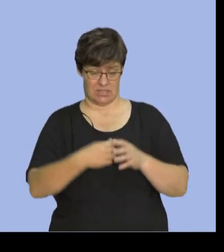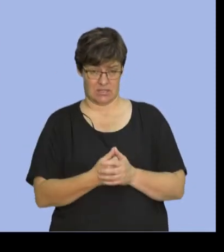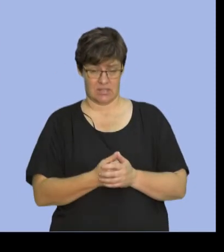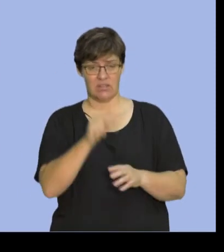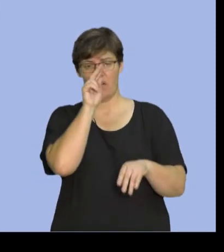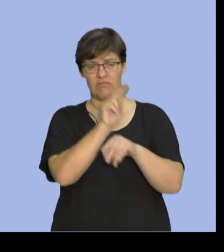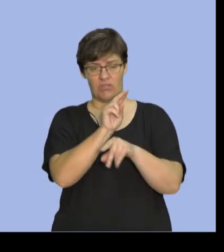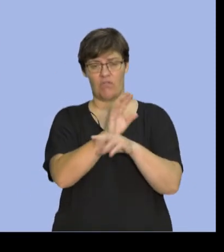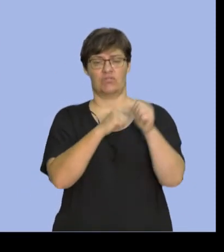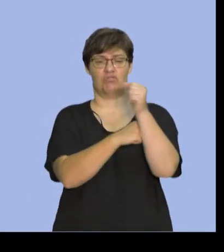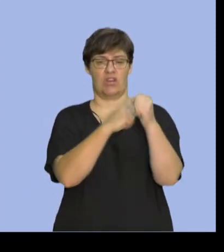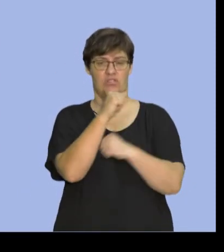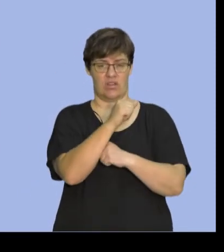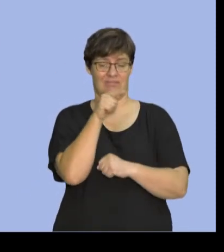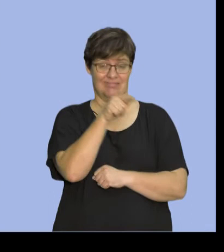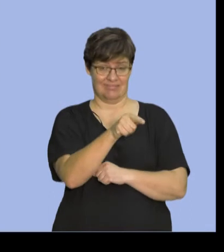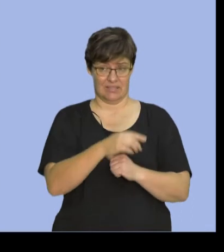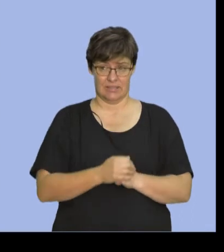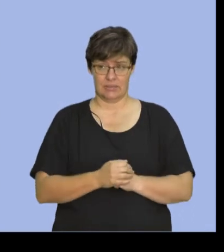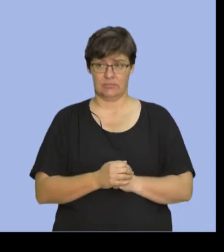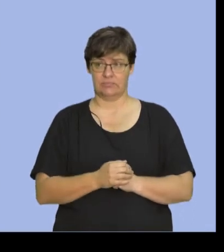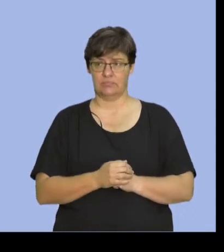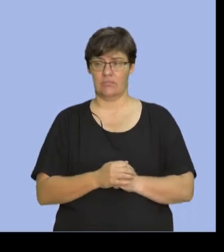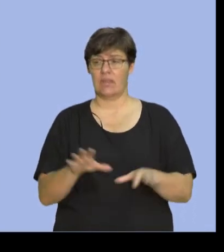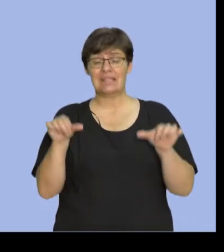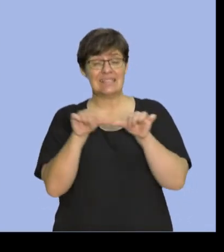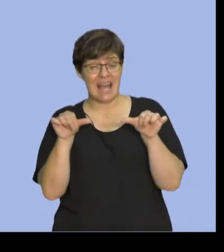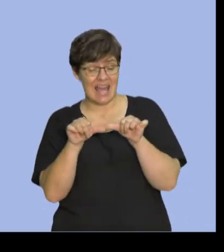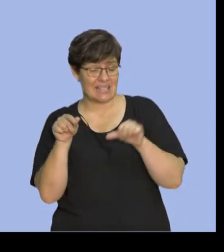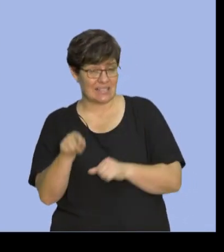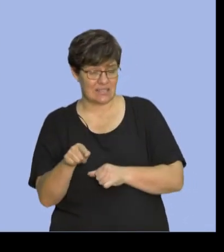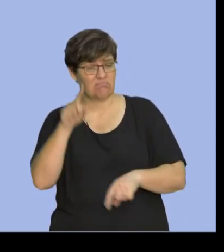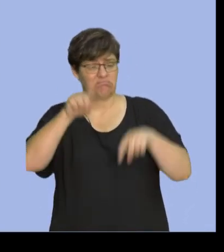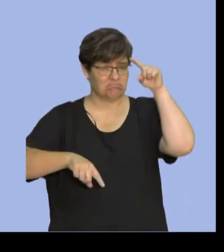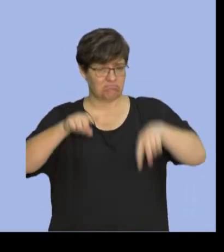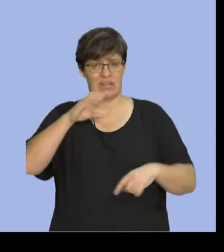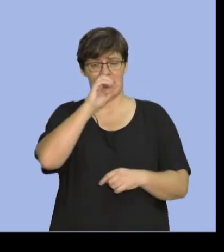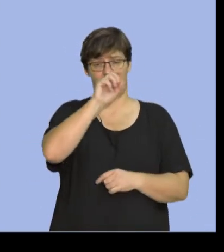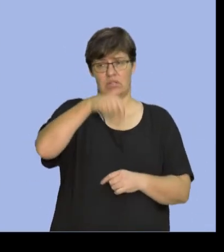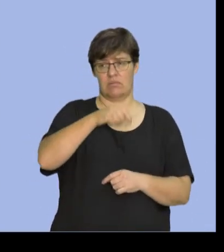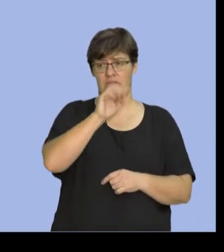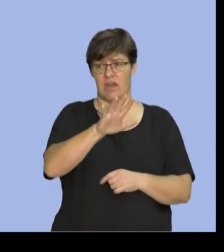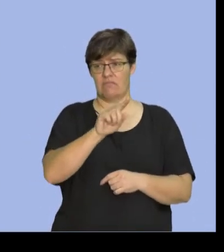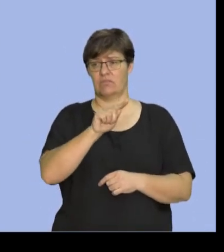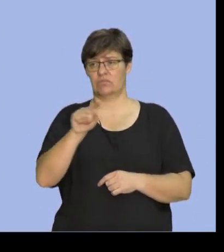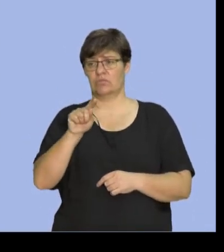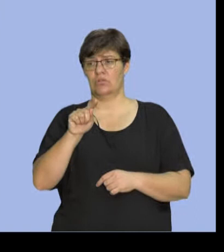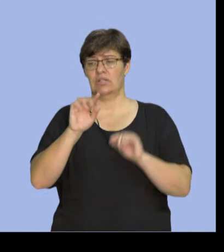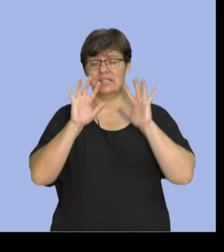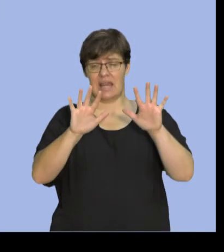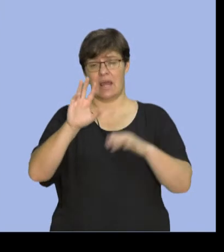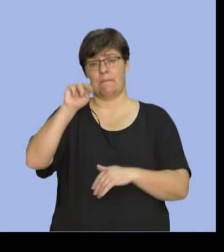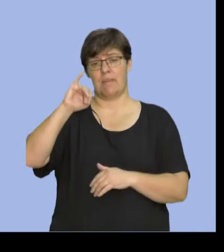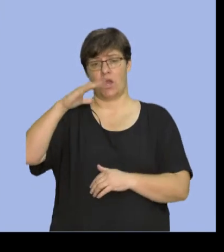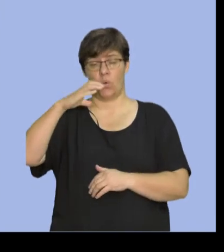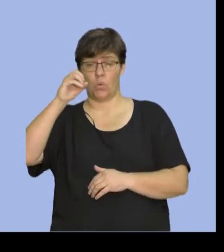the structure of the mitochondria. The size of the mitochondria may vary between 0.5 to 10 micrometers, so